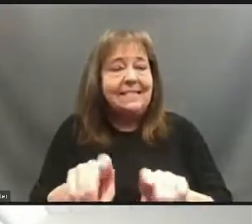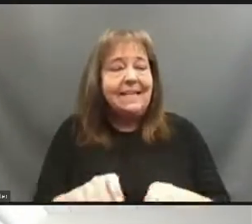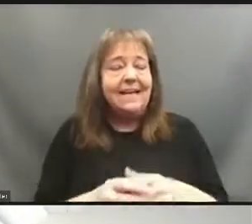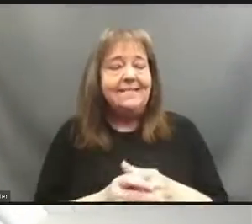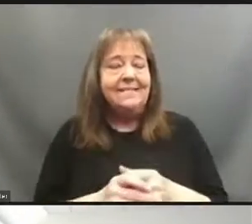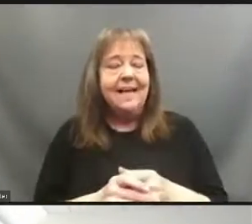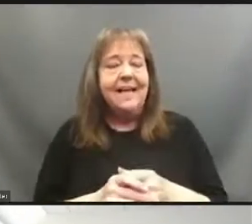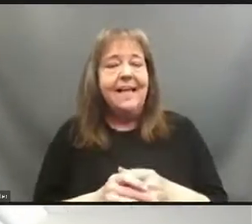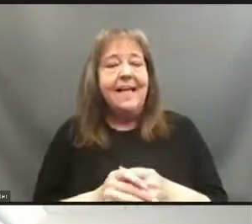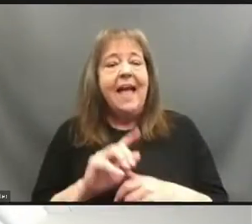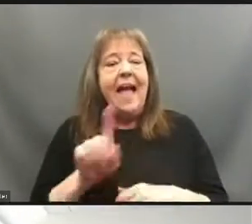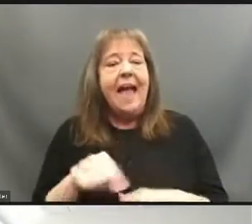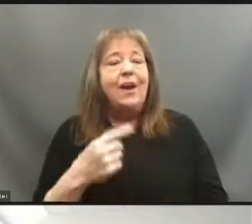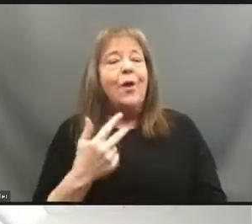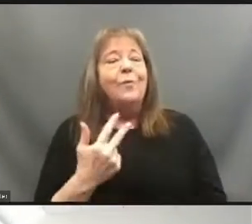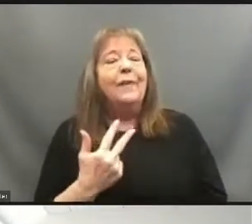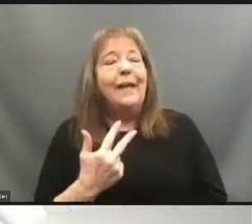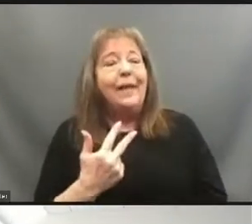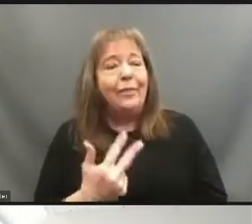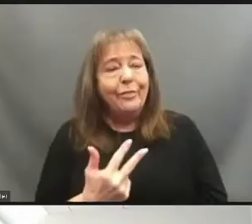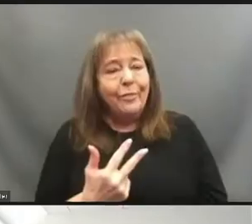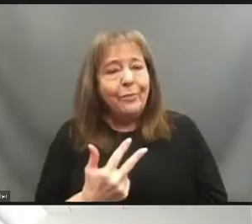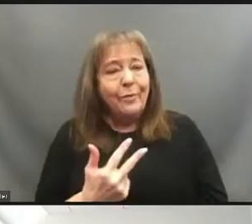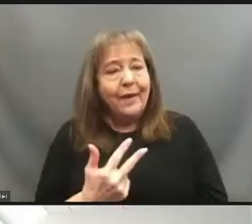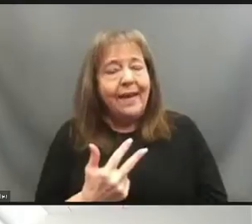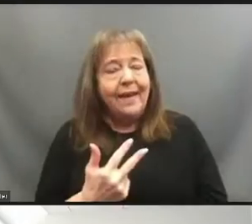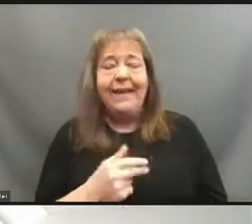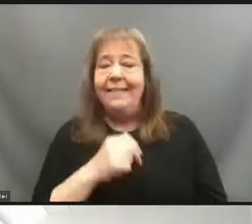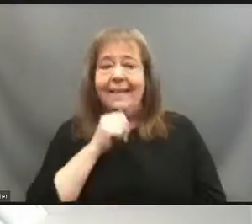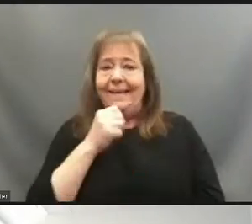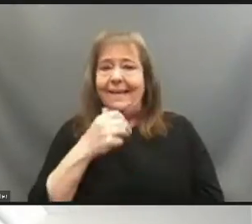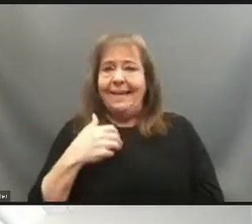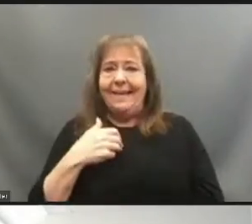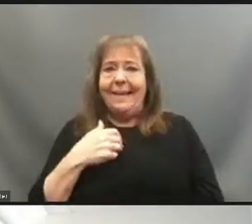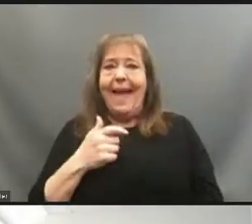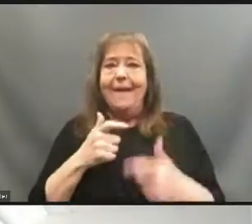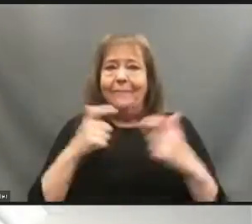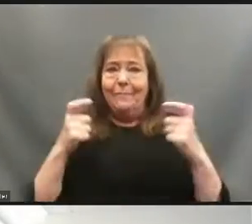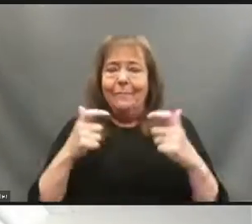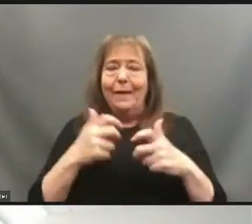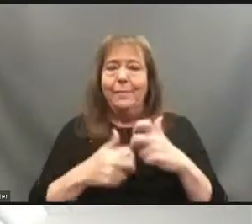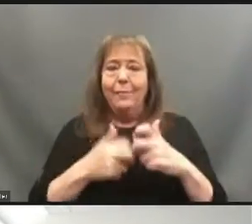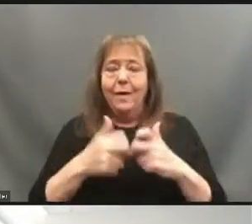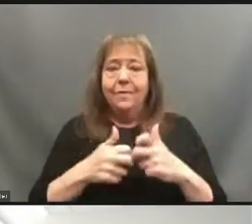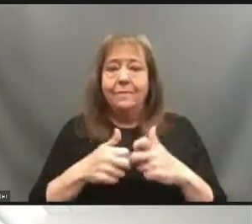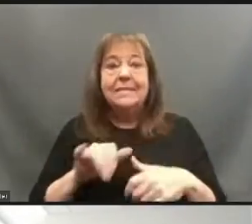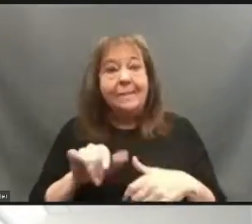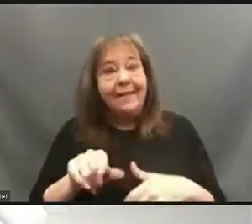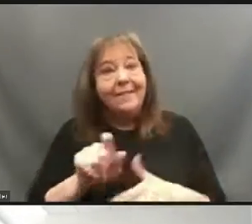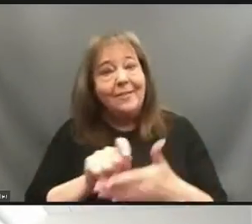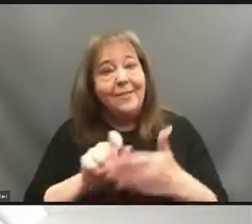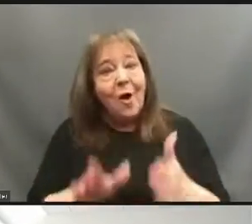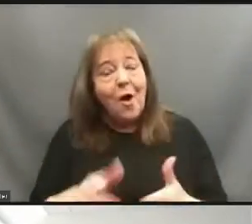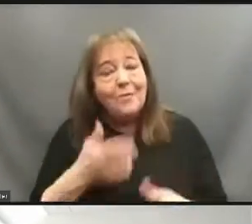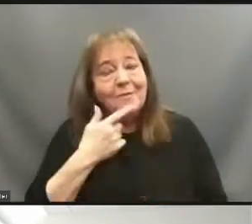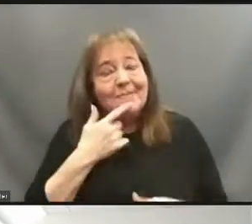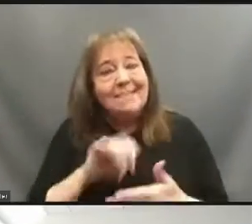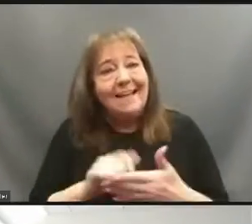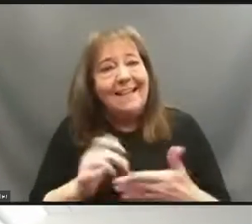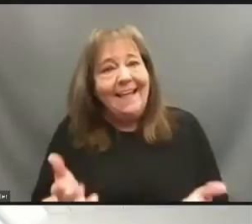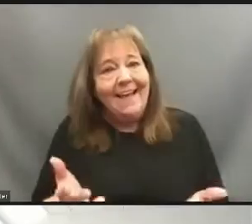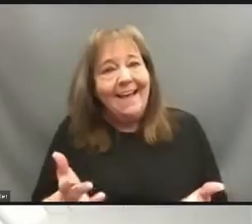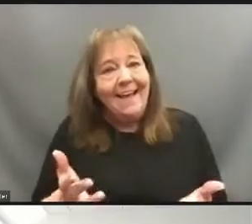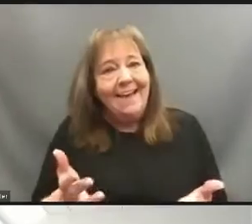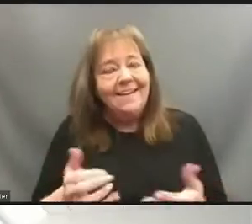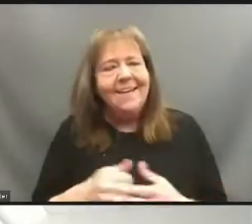of this, were without inherent bias. That's reported by the authors. So that in